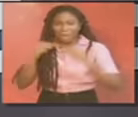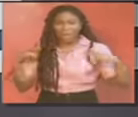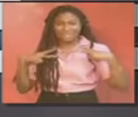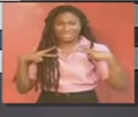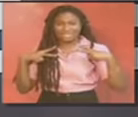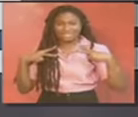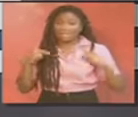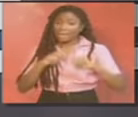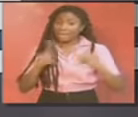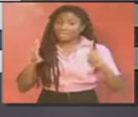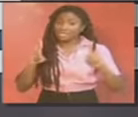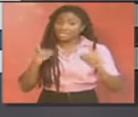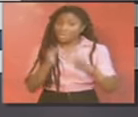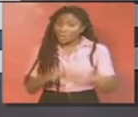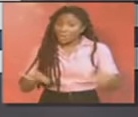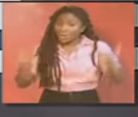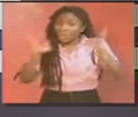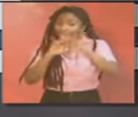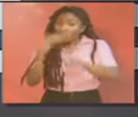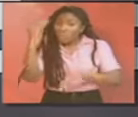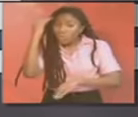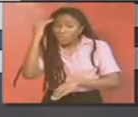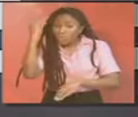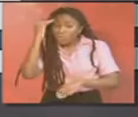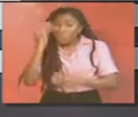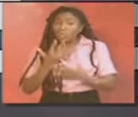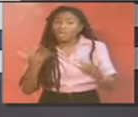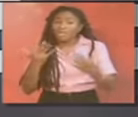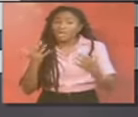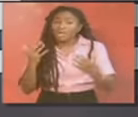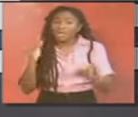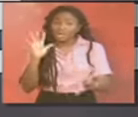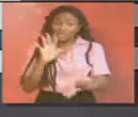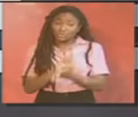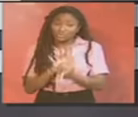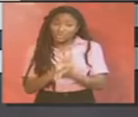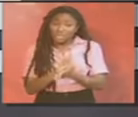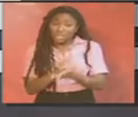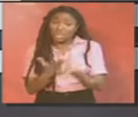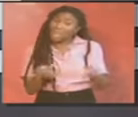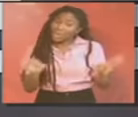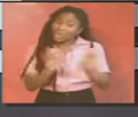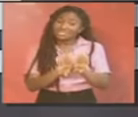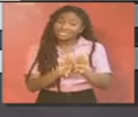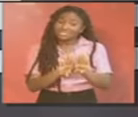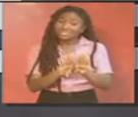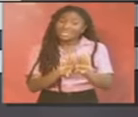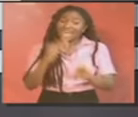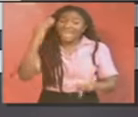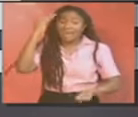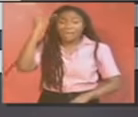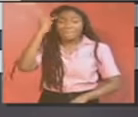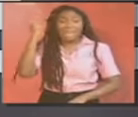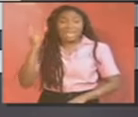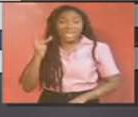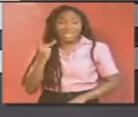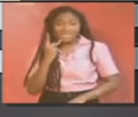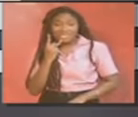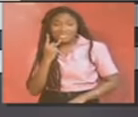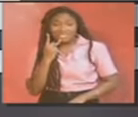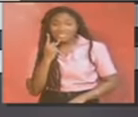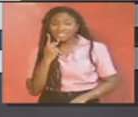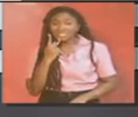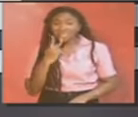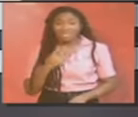truth is, this is a time where school is closed, and I know parents may be looking forward to